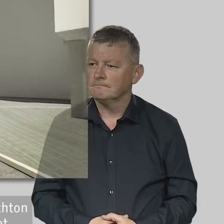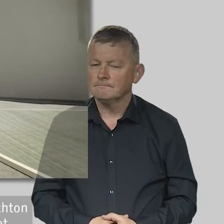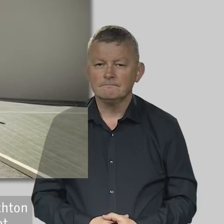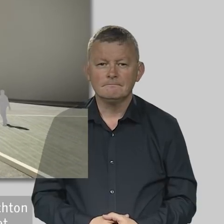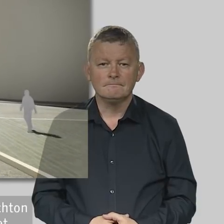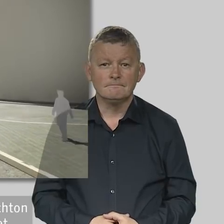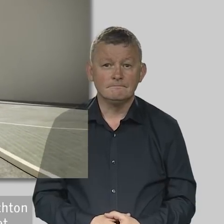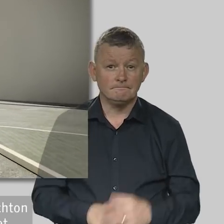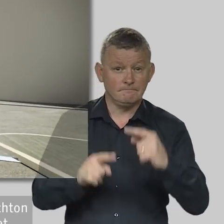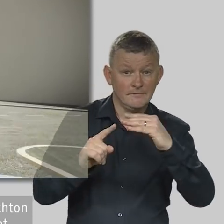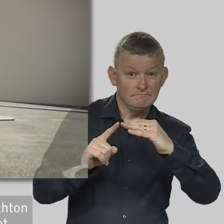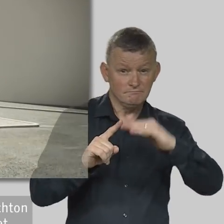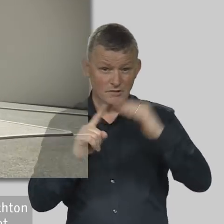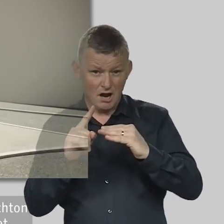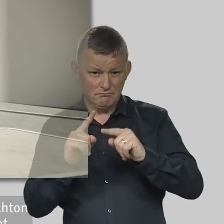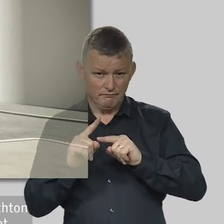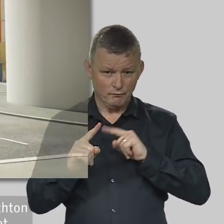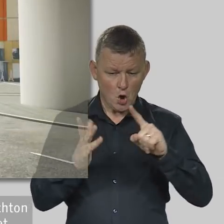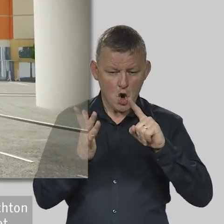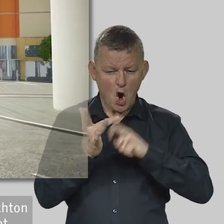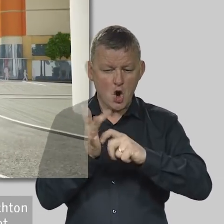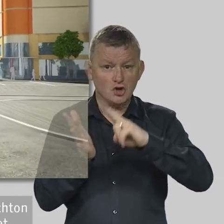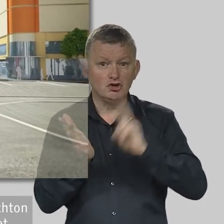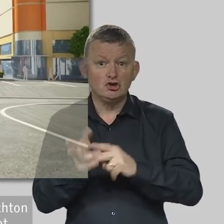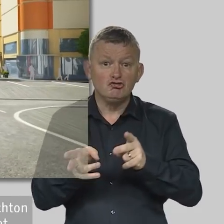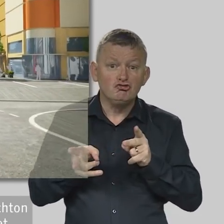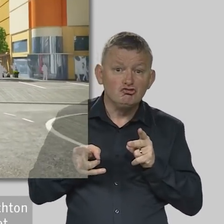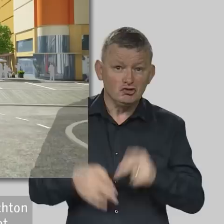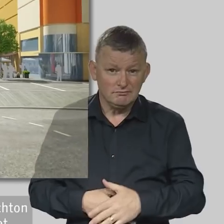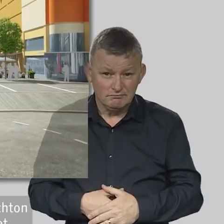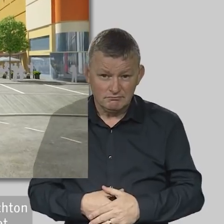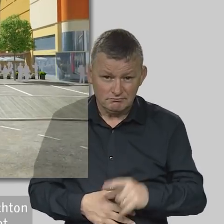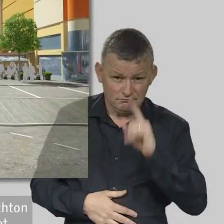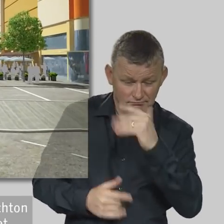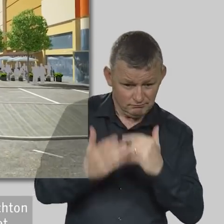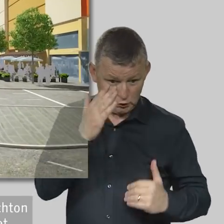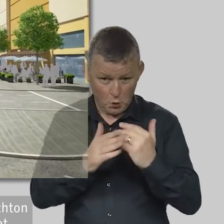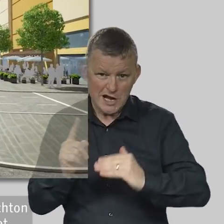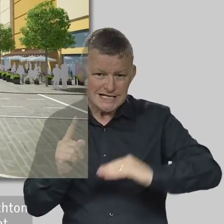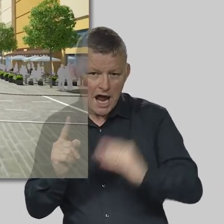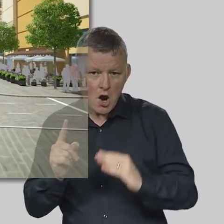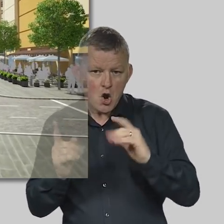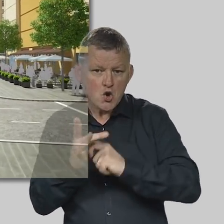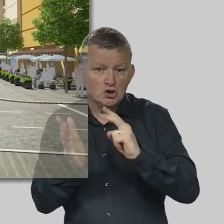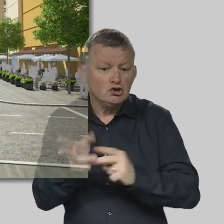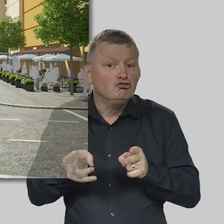Travelling south from the city centre down handsome Crichton Street, we reach the newly extended South Crichton Street.